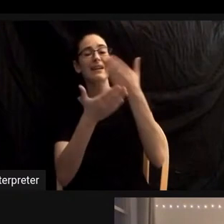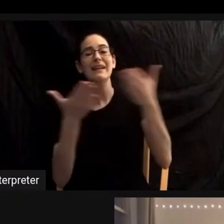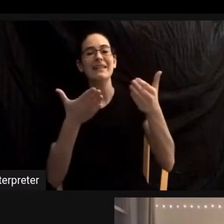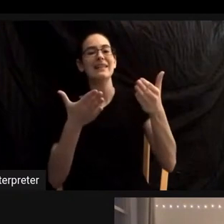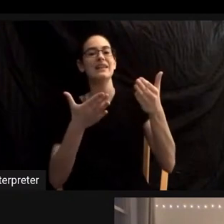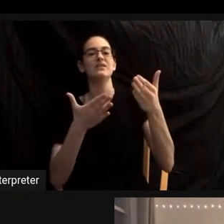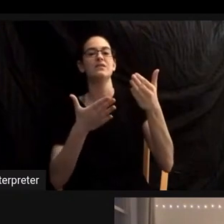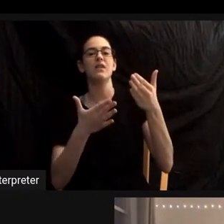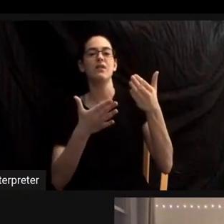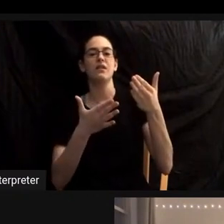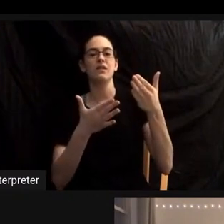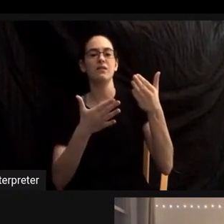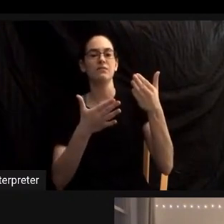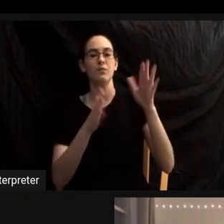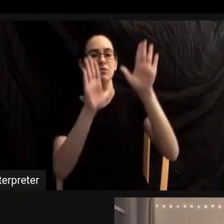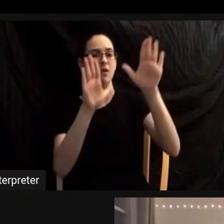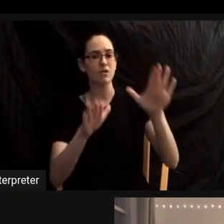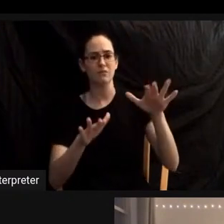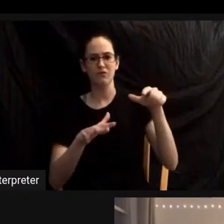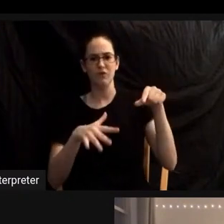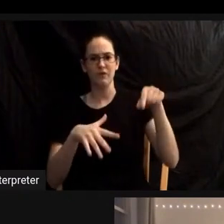to happen this year. Thank you, Raul, so much.